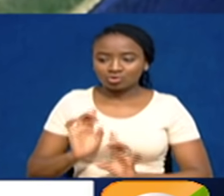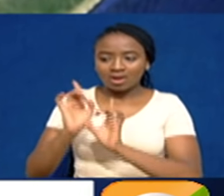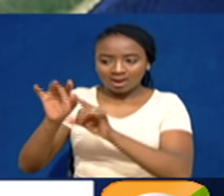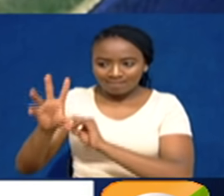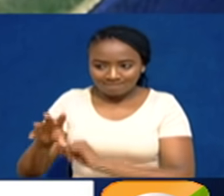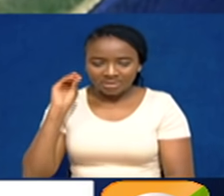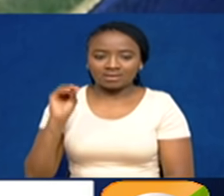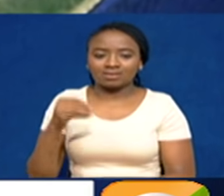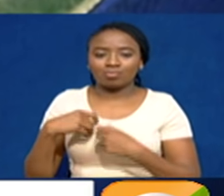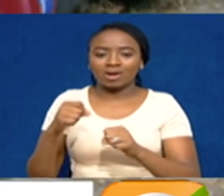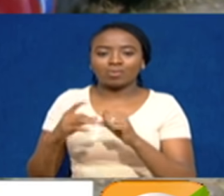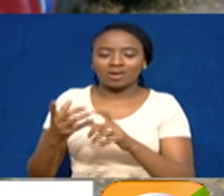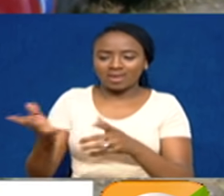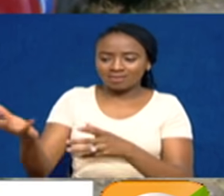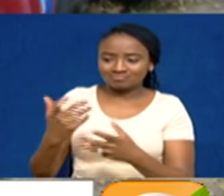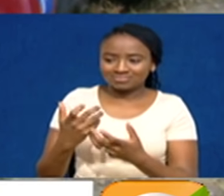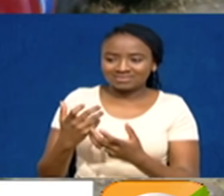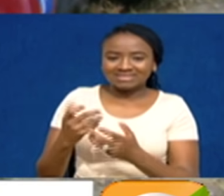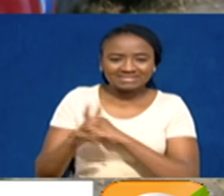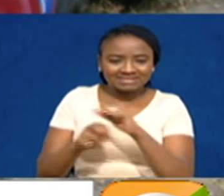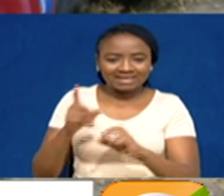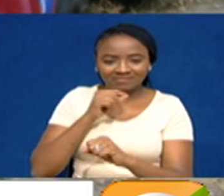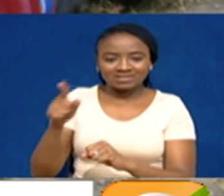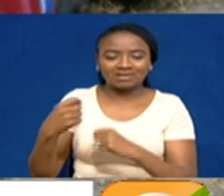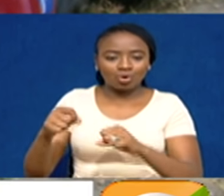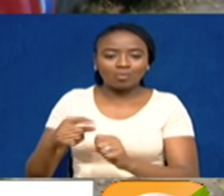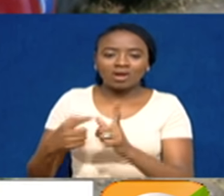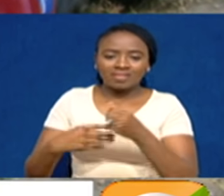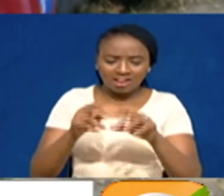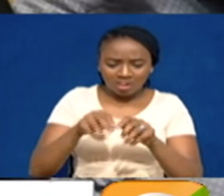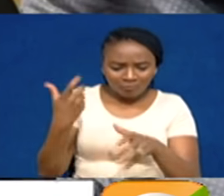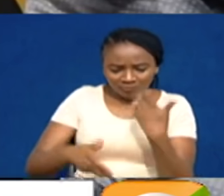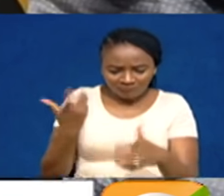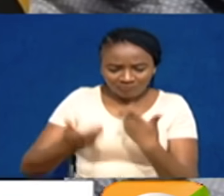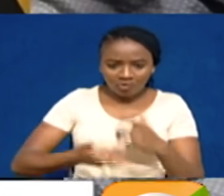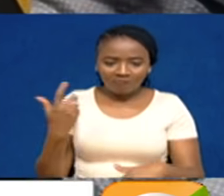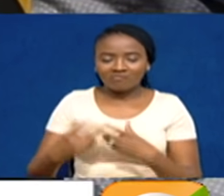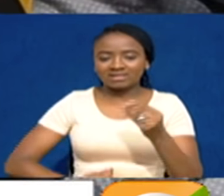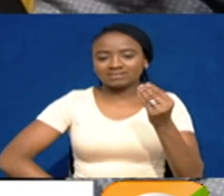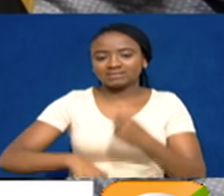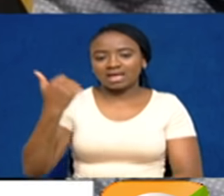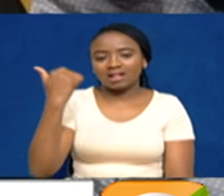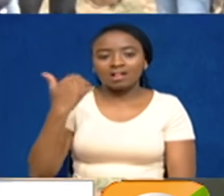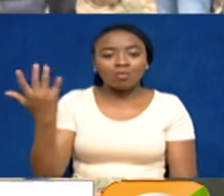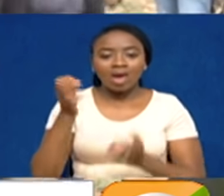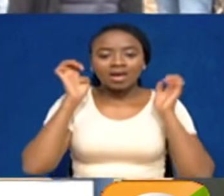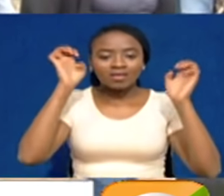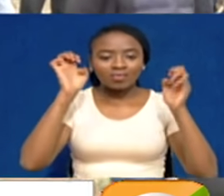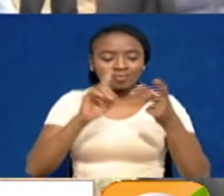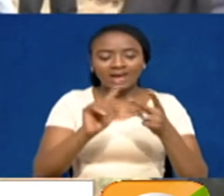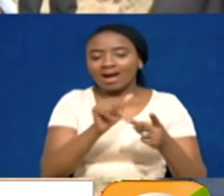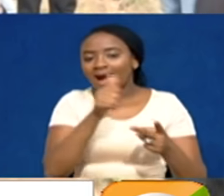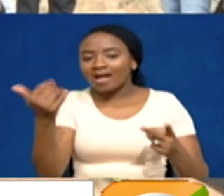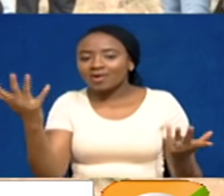bicycle to the neighboring Ethiopia, where a number of stolen motorbikes have been traced. Other motorbikes traced to Moyale are